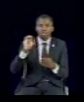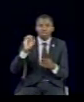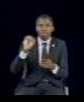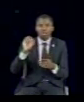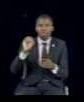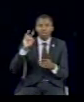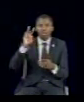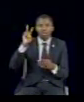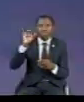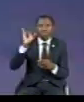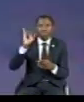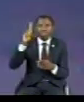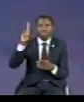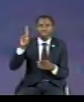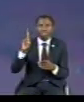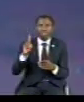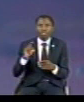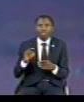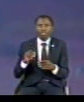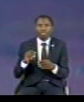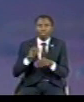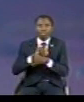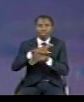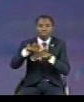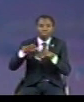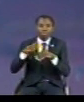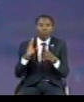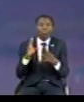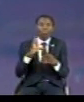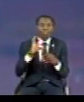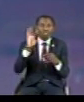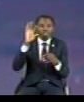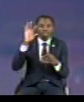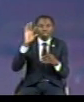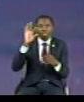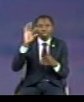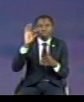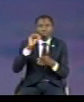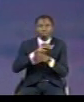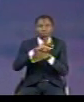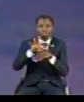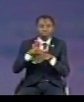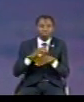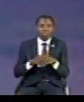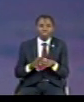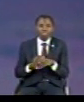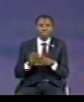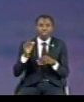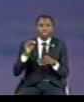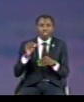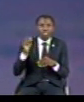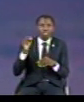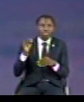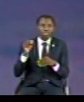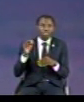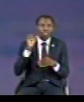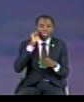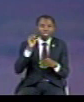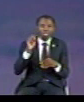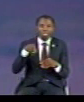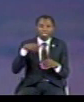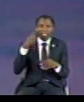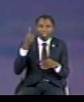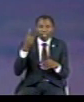coming from Ihunwa Okori, who says that she's sending in a testimony from California. She said,